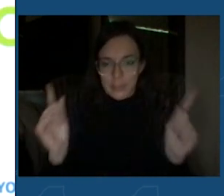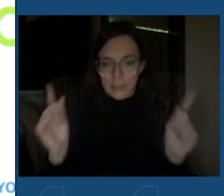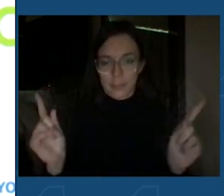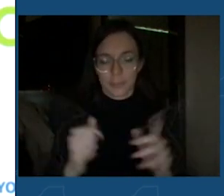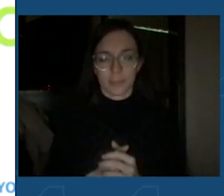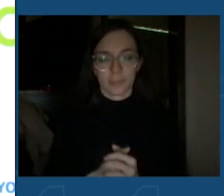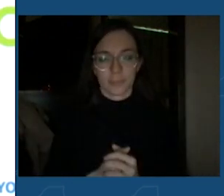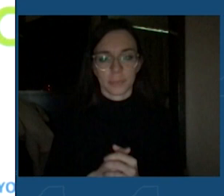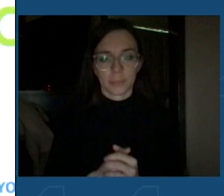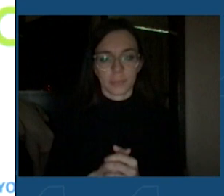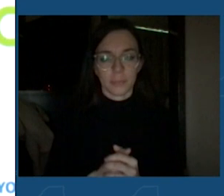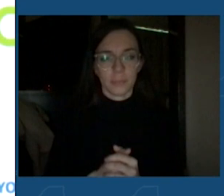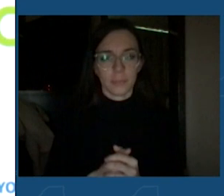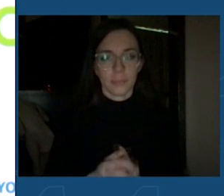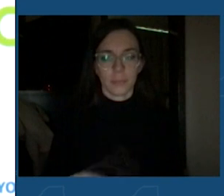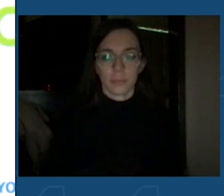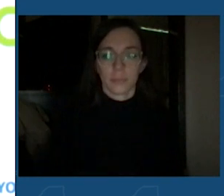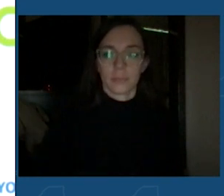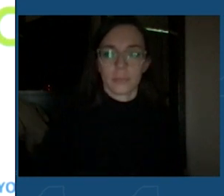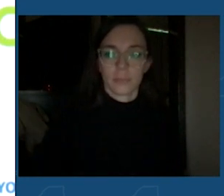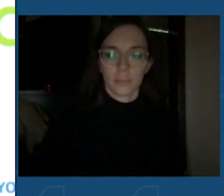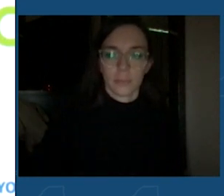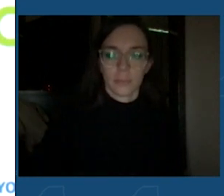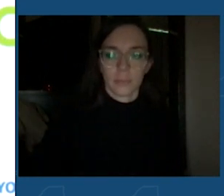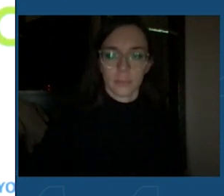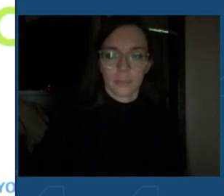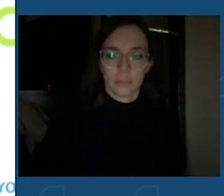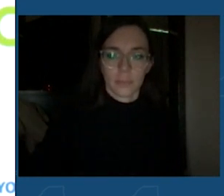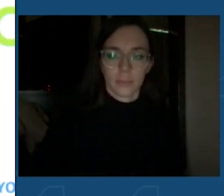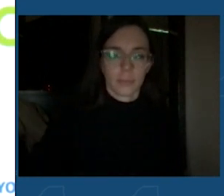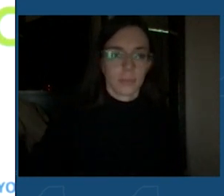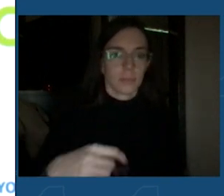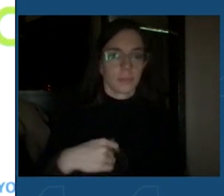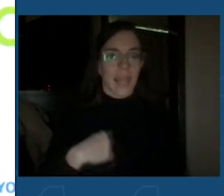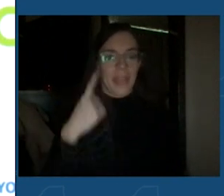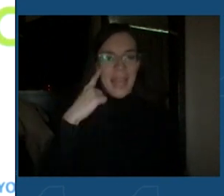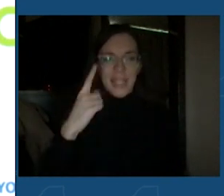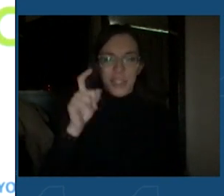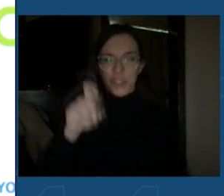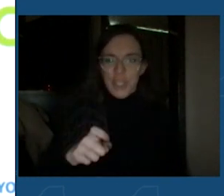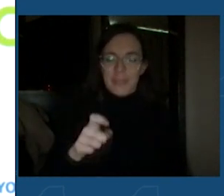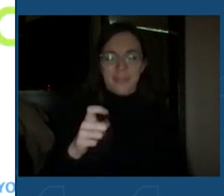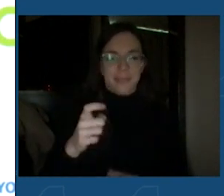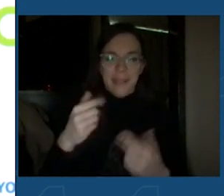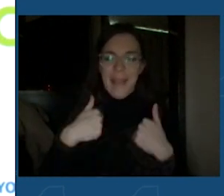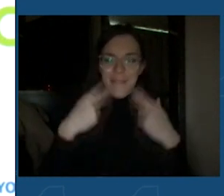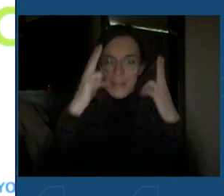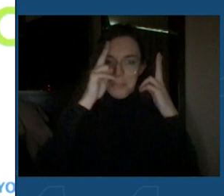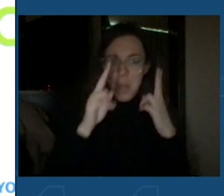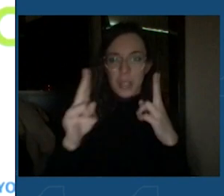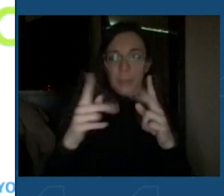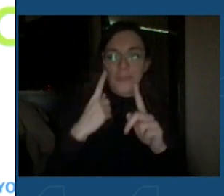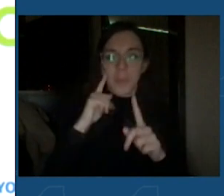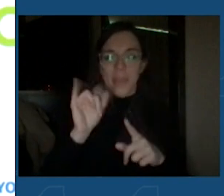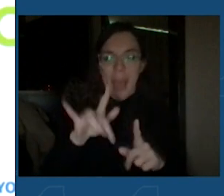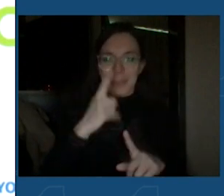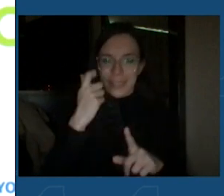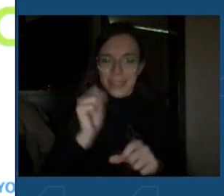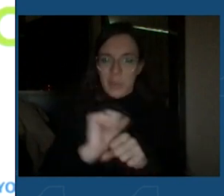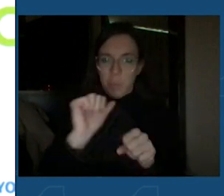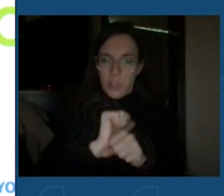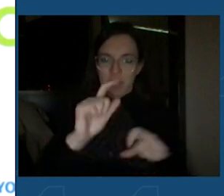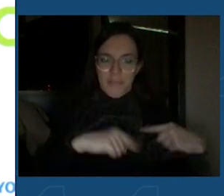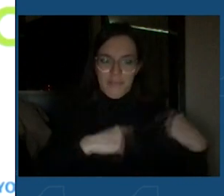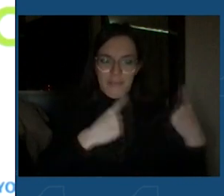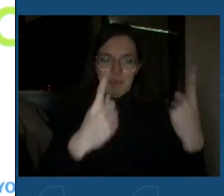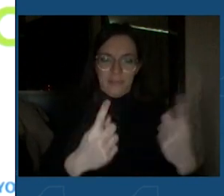Avery Lovins wanted to construct a monument to him because he'd been selling people this for decades, and people laughed at him. We know now.